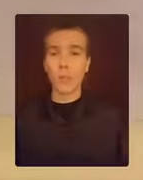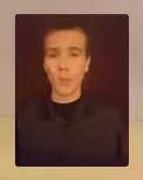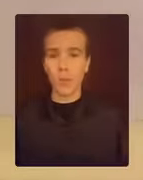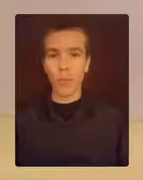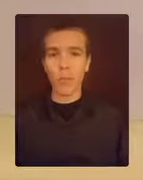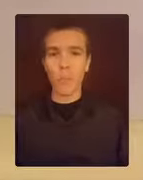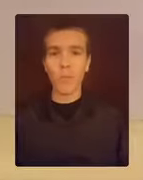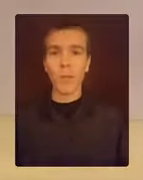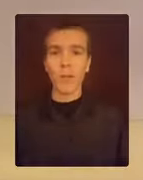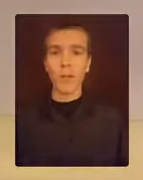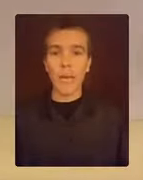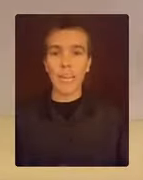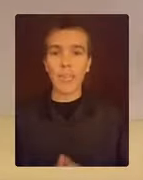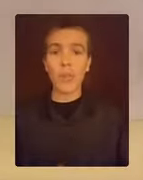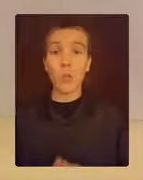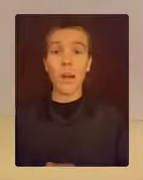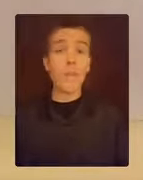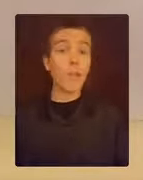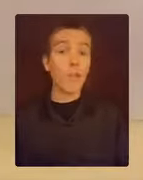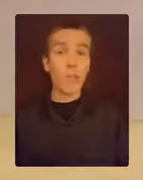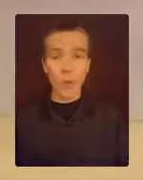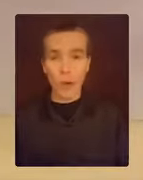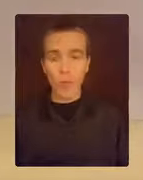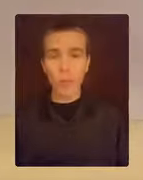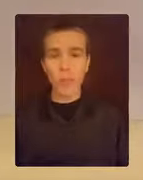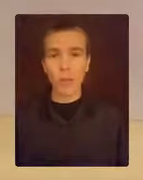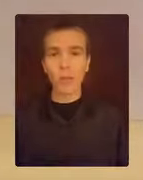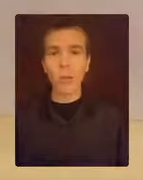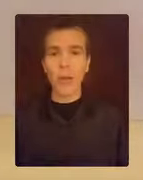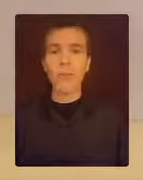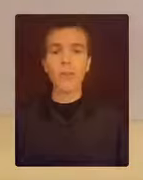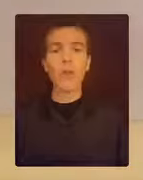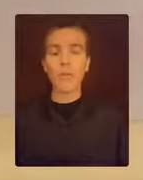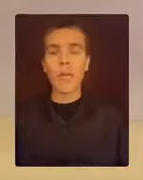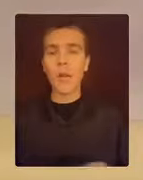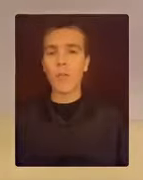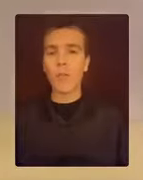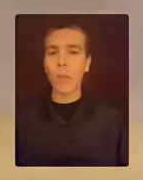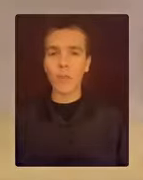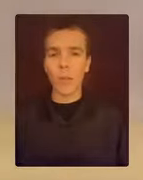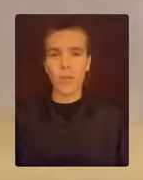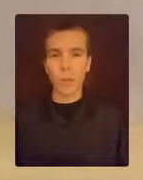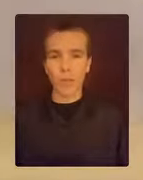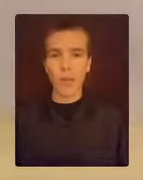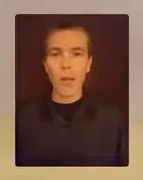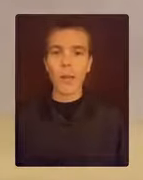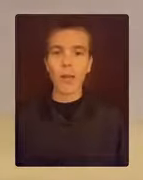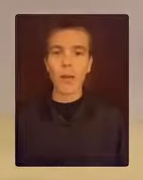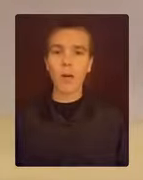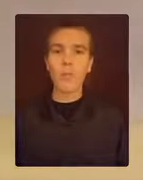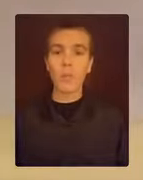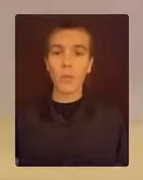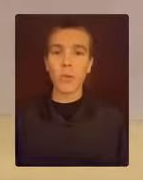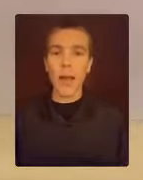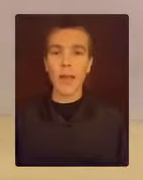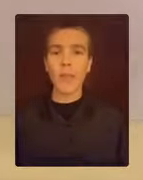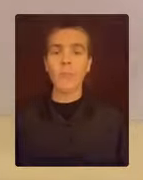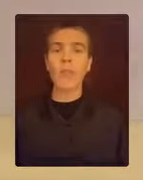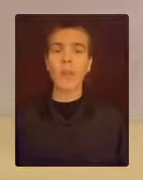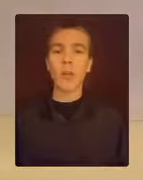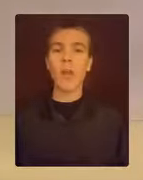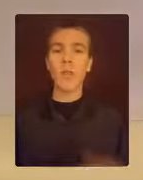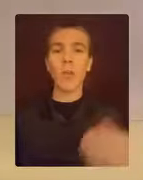is a supercomputer. And it does whatever you program it to do. Whatever you repeat over and over and over again becomes your